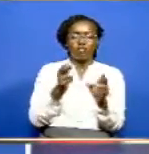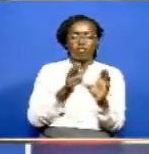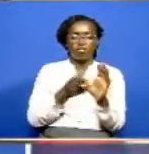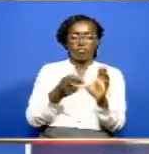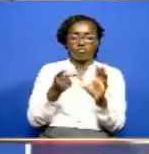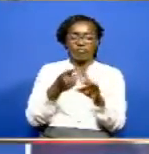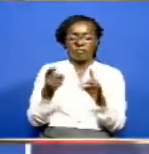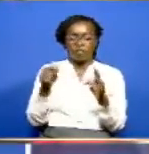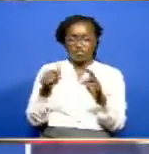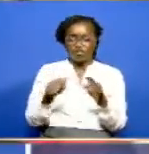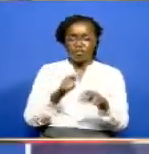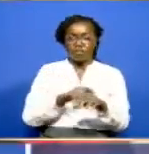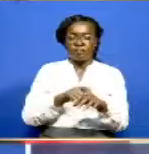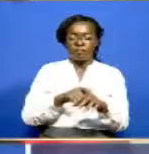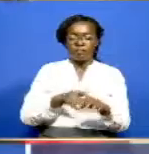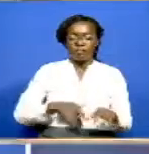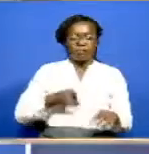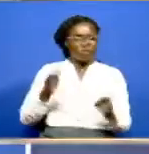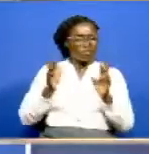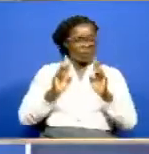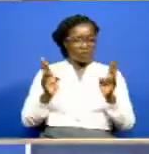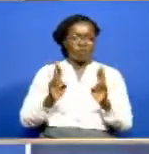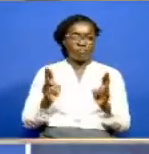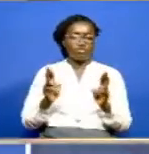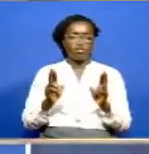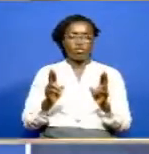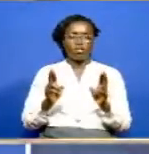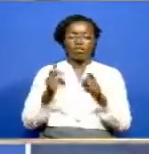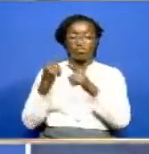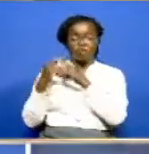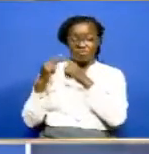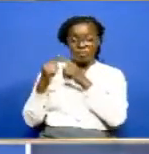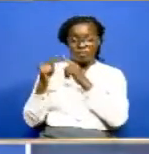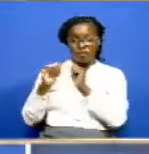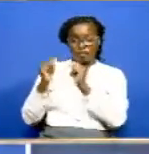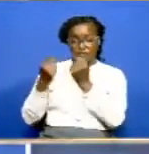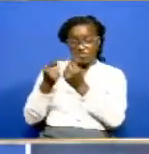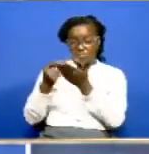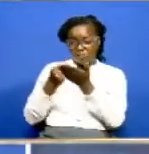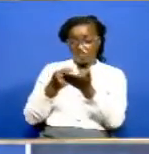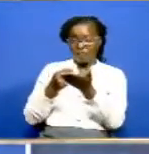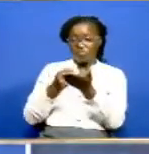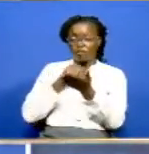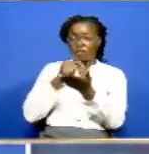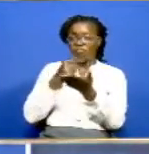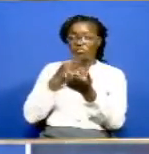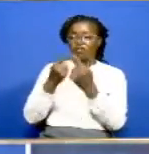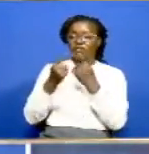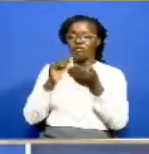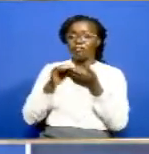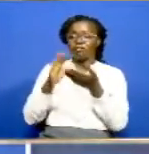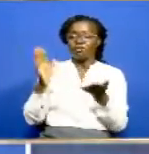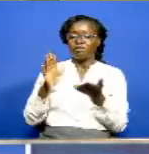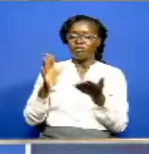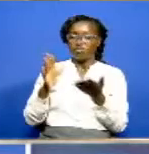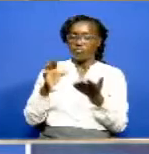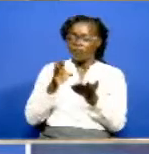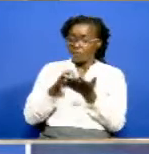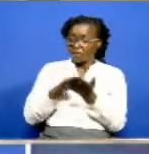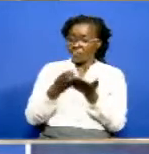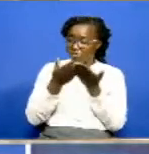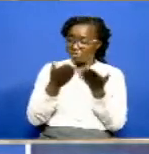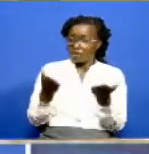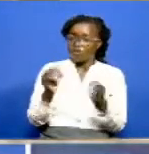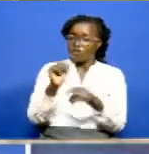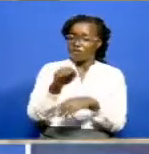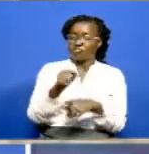time I feel tuko ready. This is an experienced team. You don't have to tell them more. I mean, they're in such situations. And